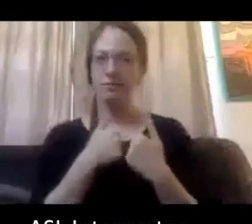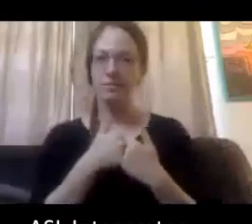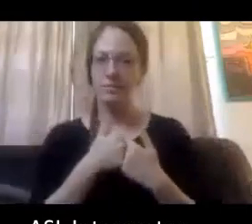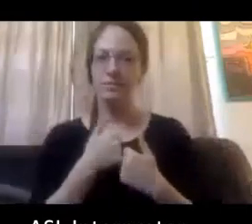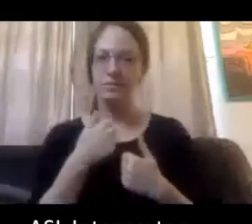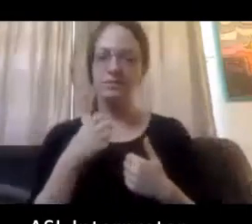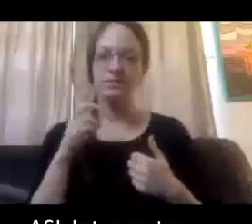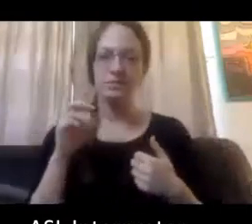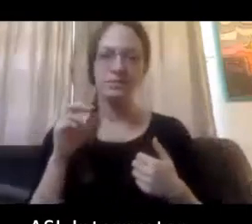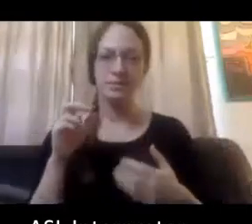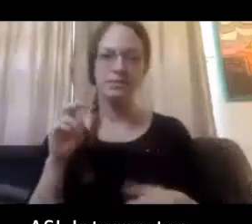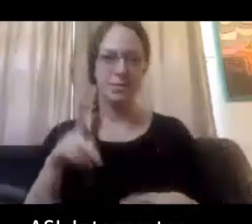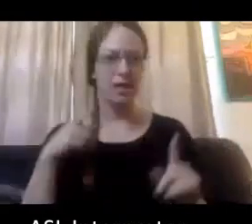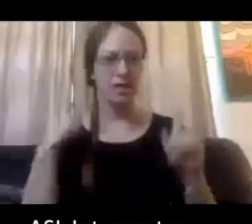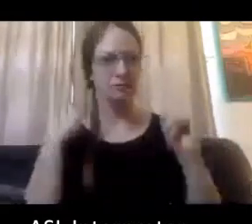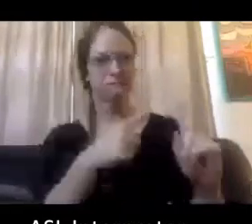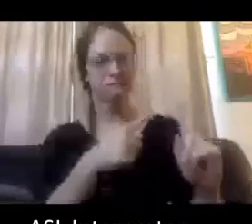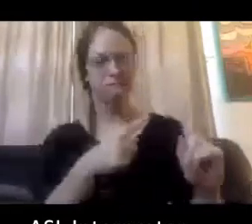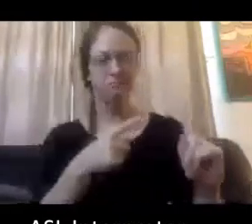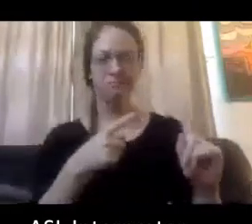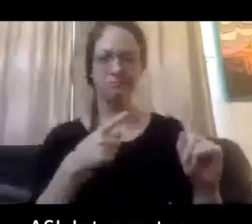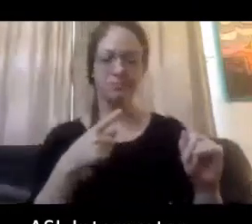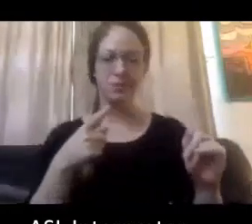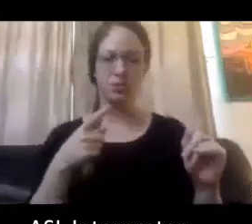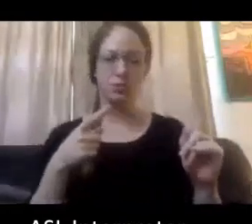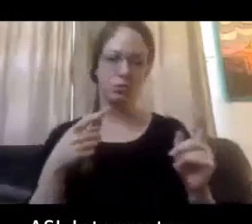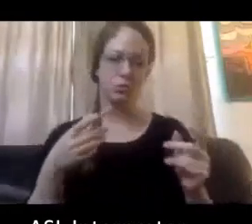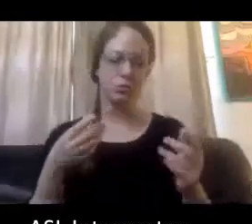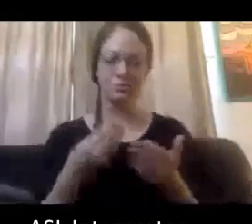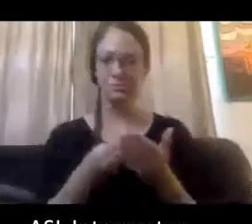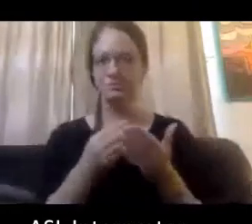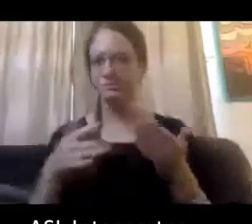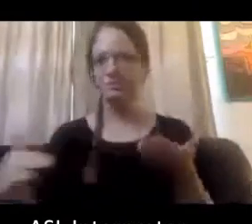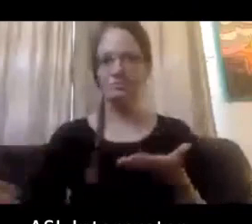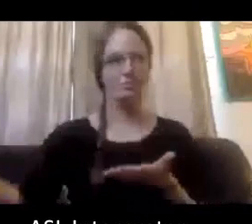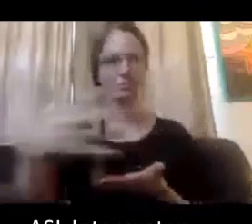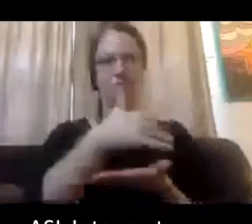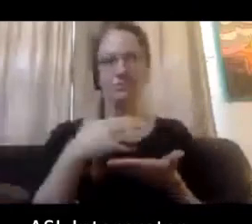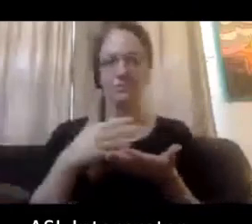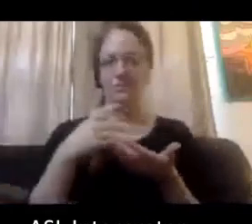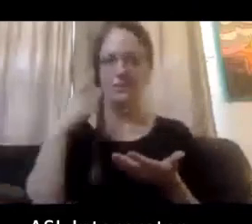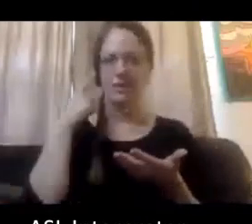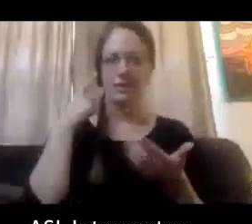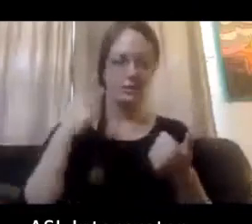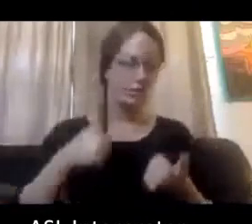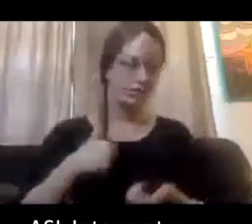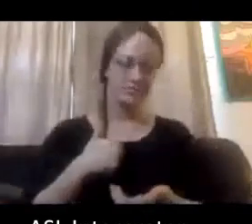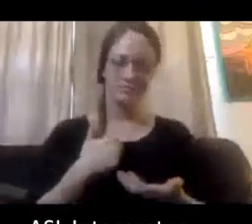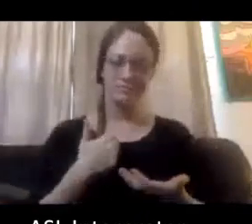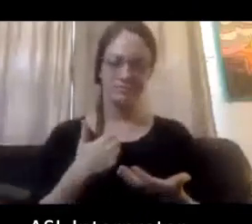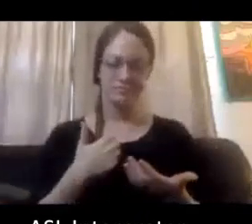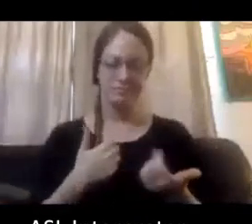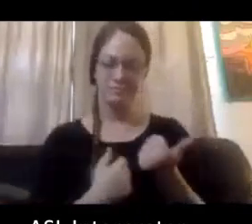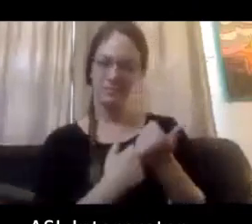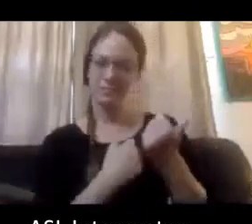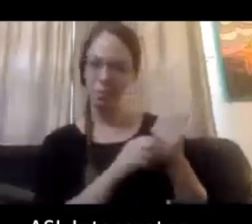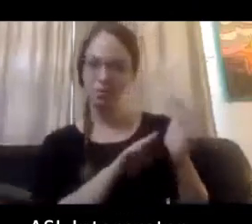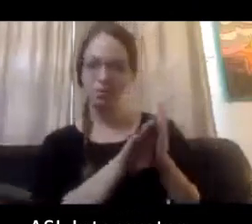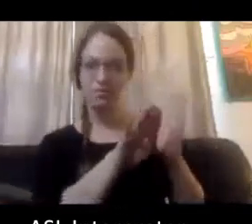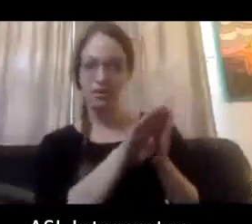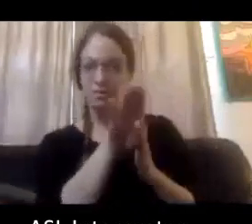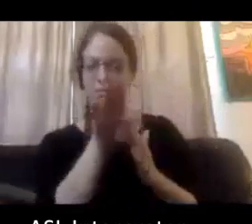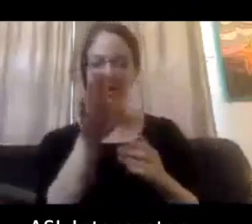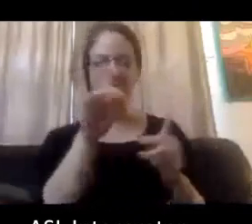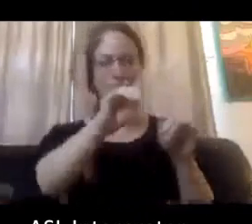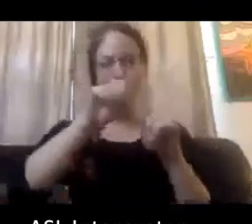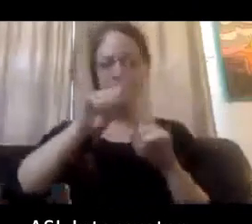and trying to raise funding to um, help develop more of those tools and make sure that the awareness gets out